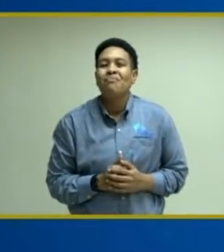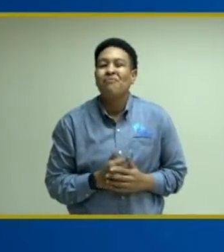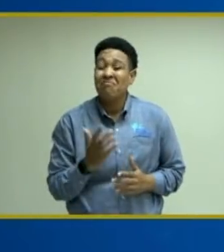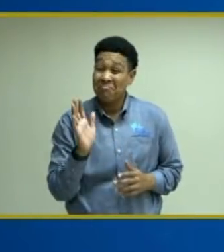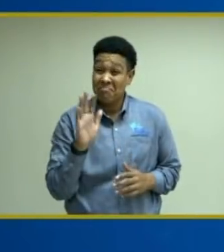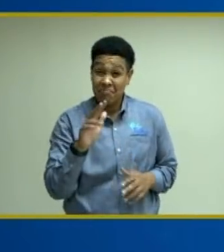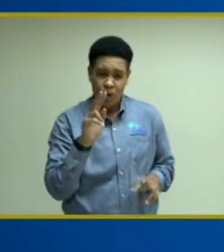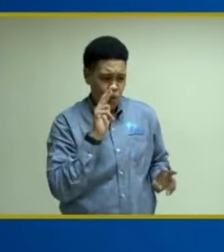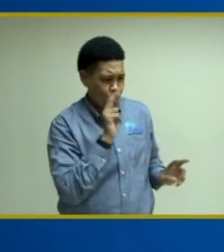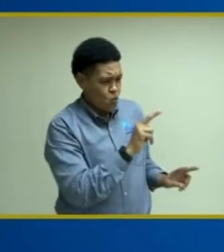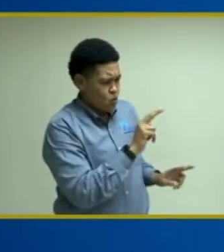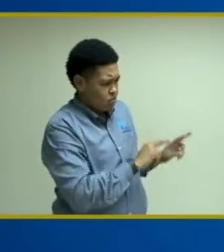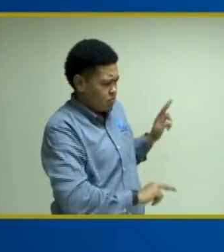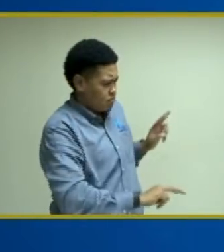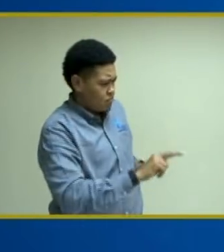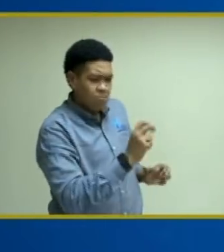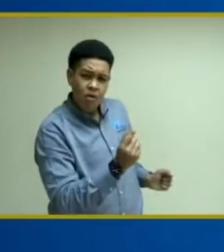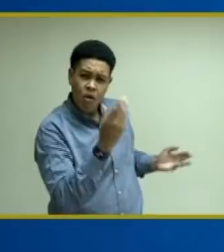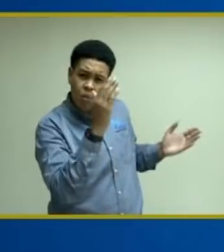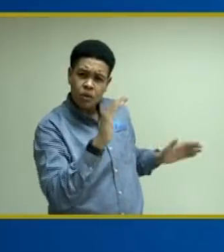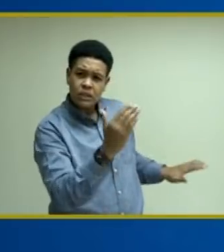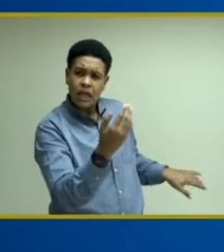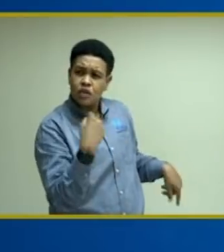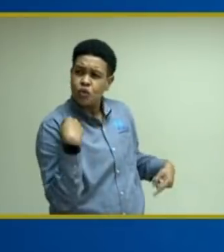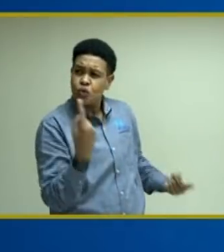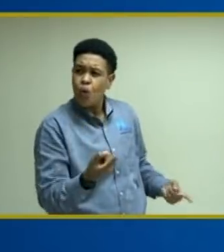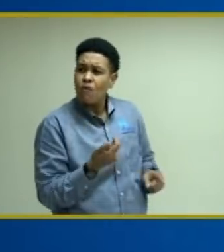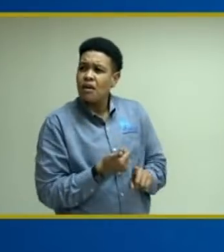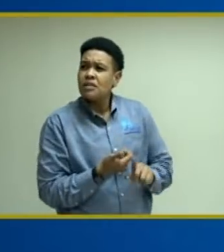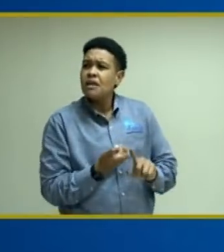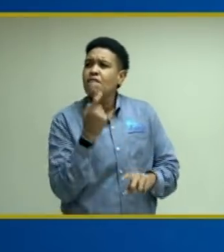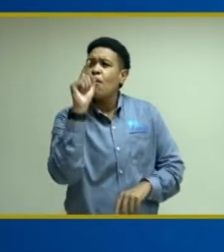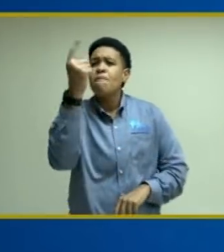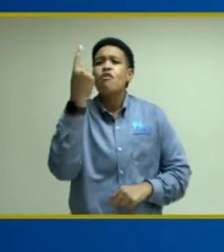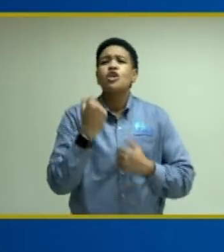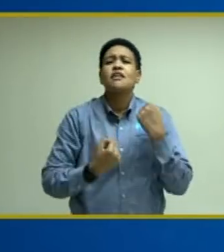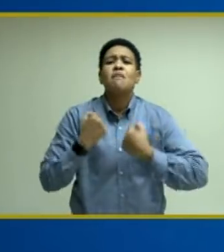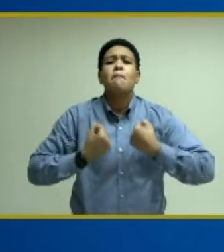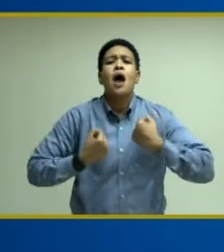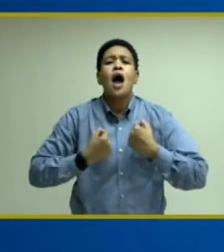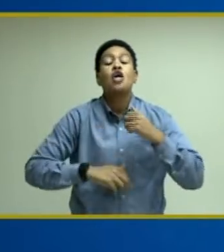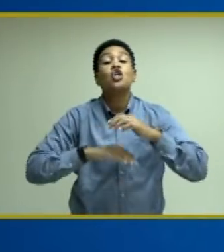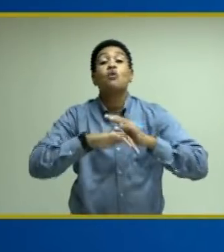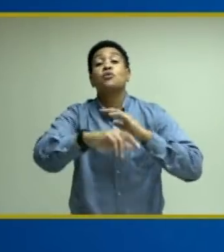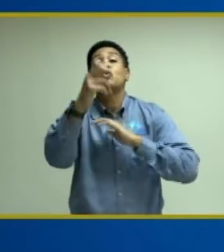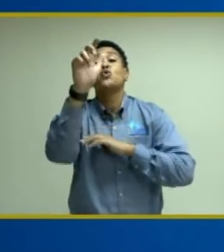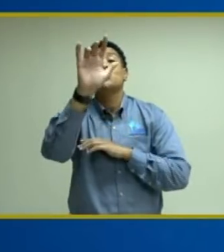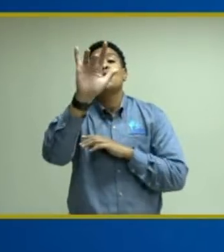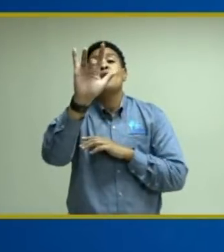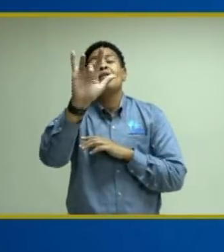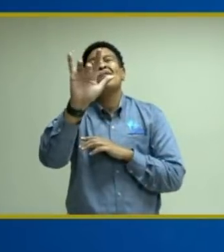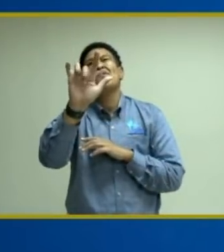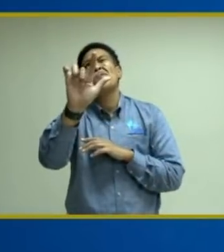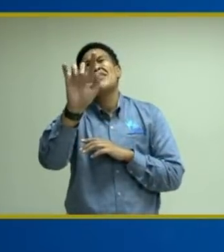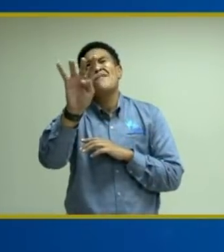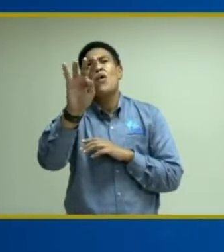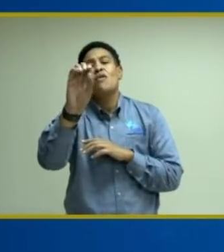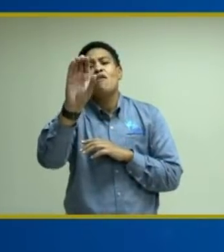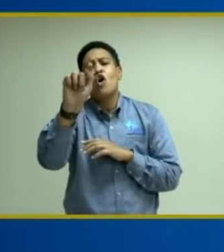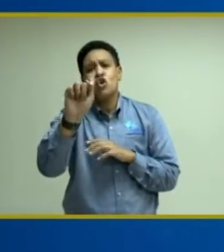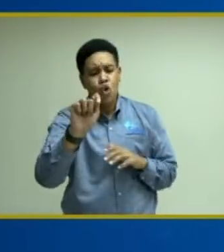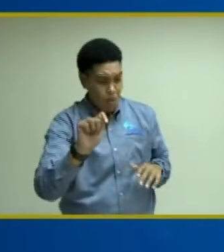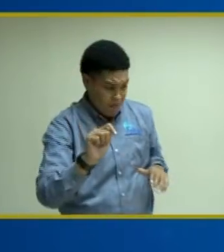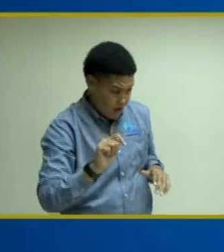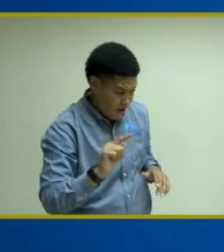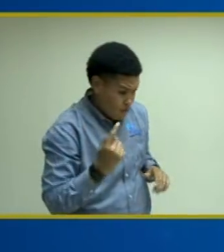So just looking at the number of deaths that we've had from the 1st of March up until the 24th of October, we've had